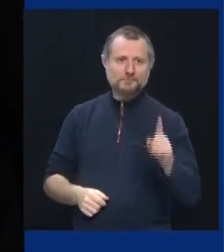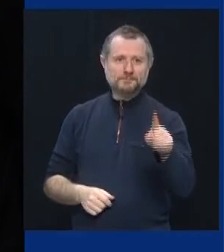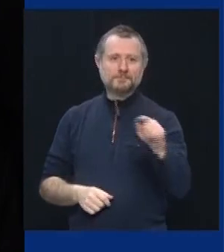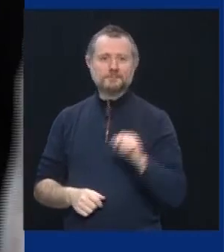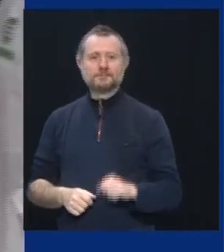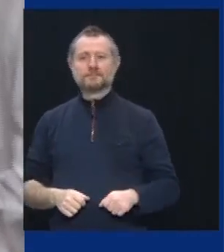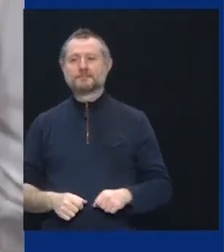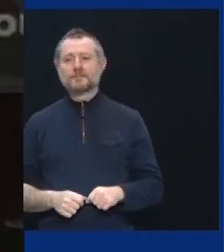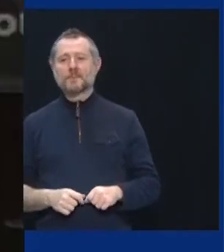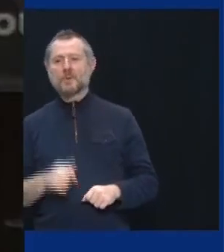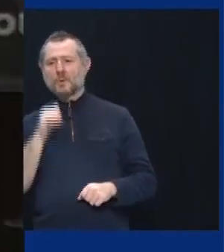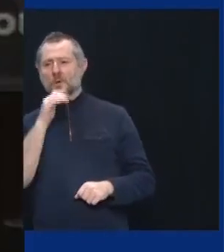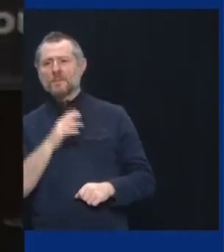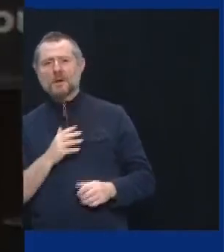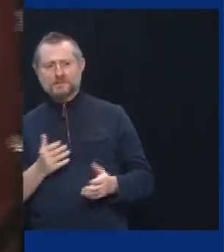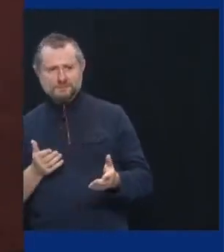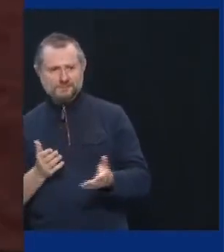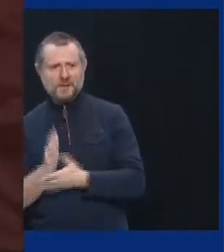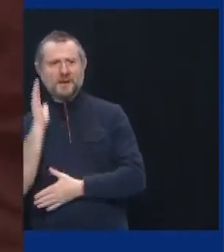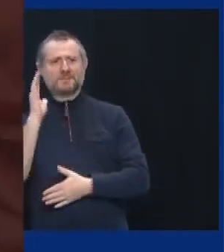All